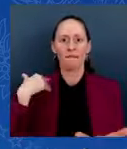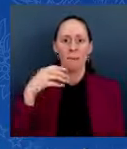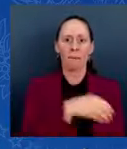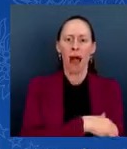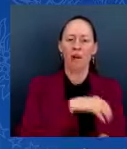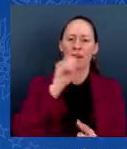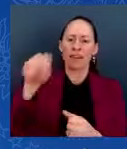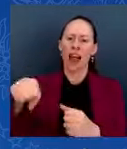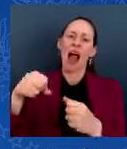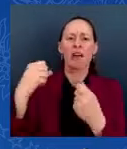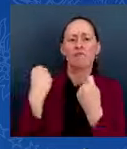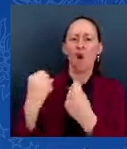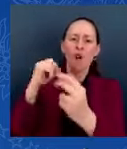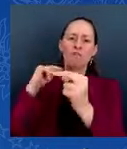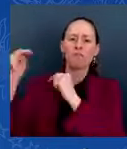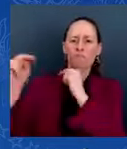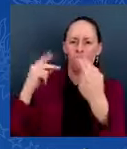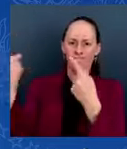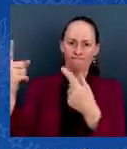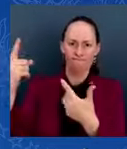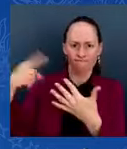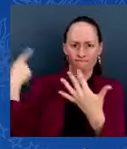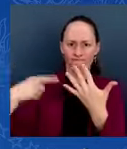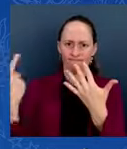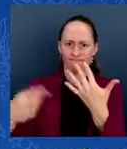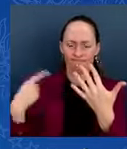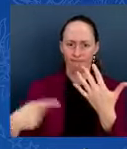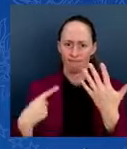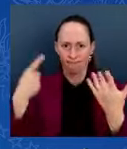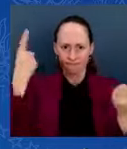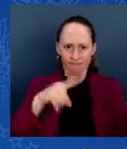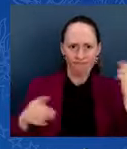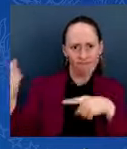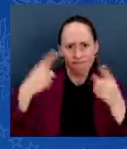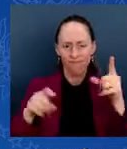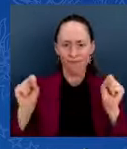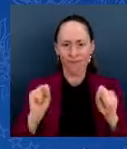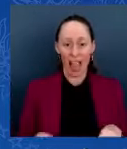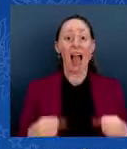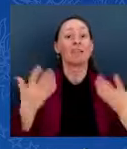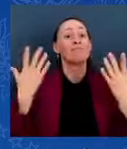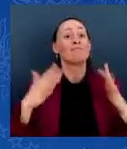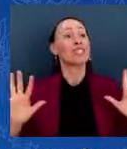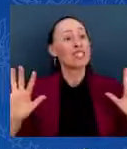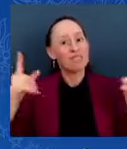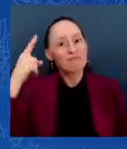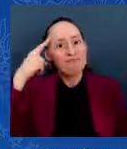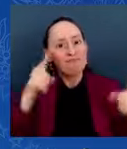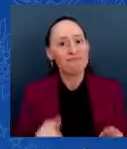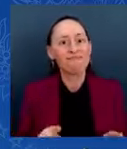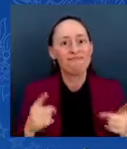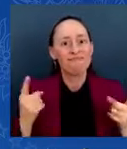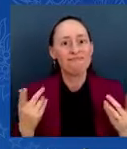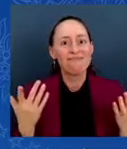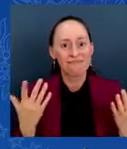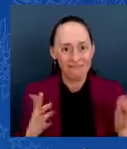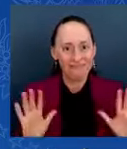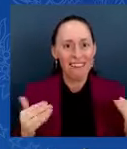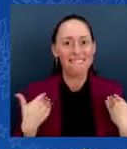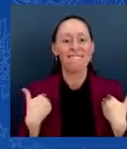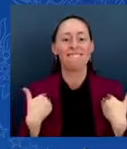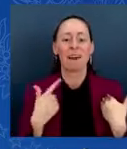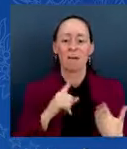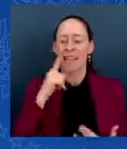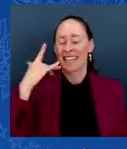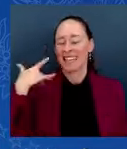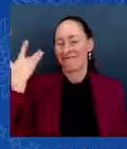the result of those negotiations. It is my eternal and great, great, great honor,